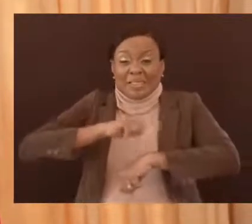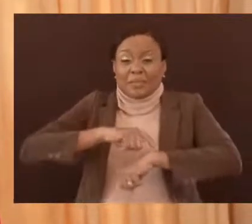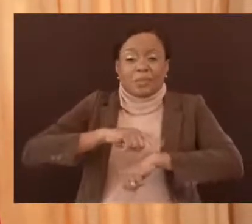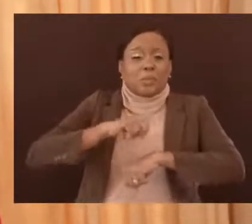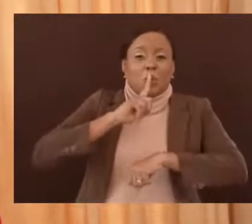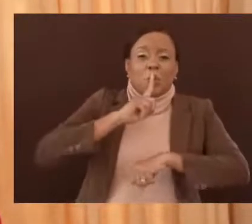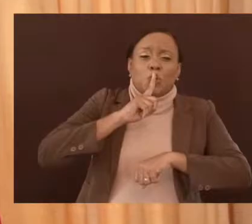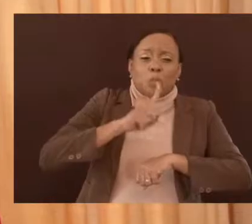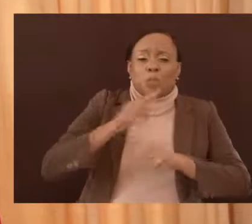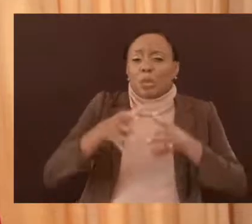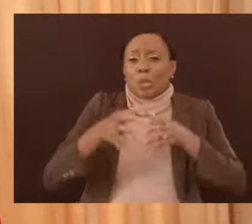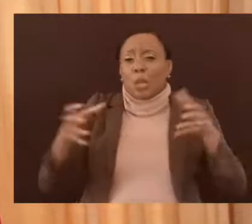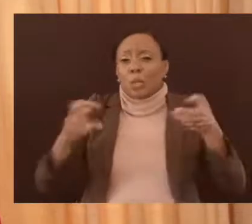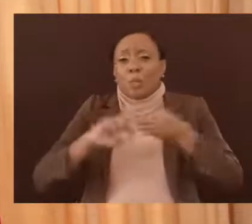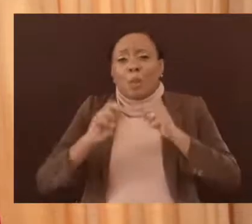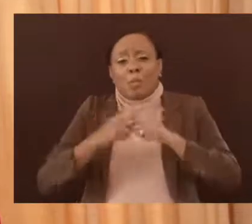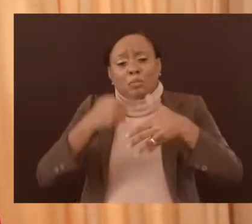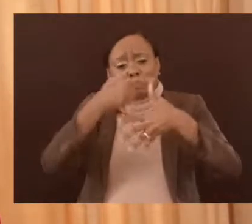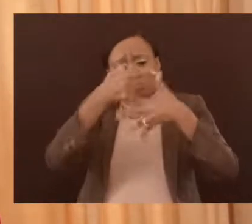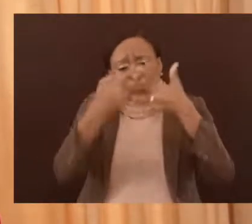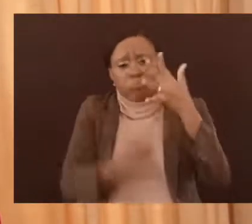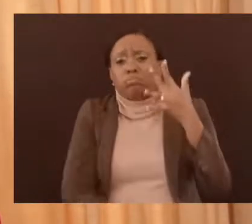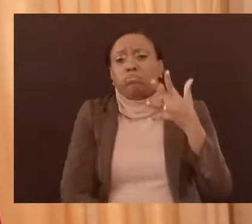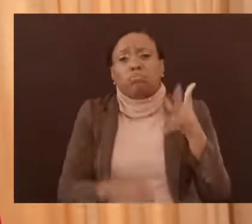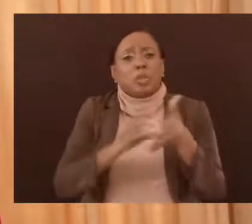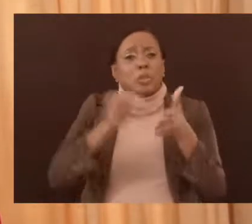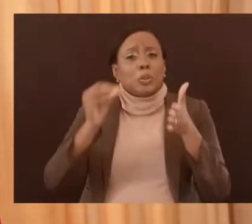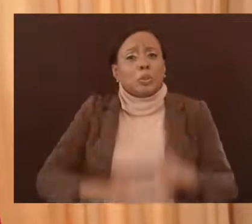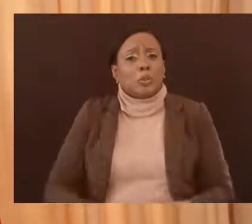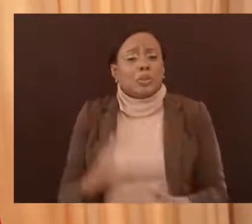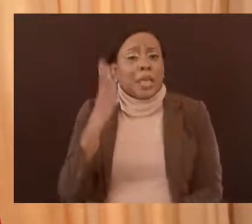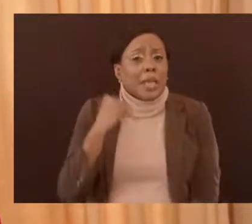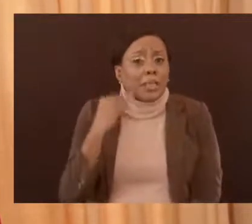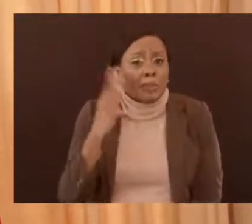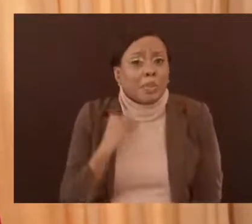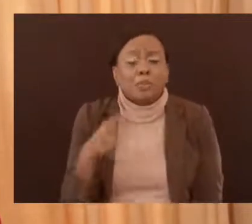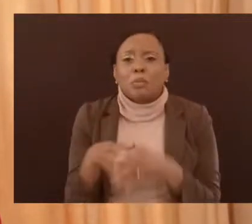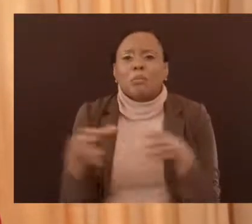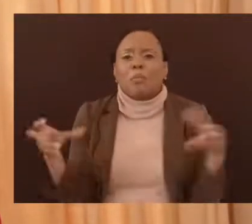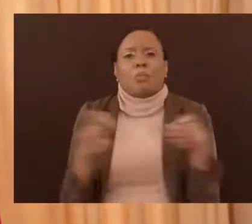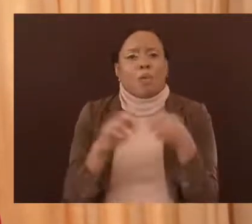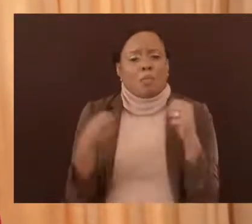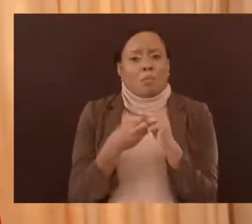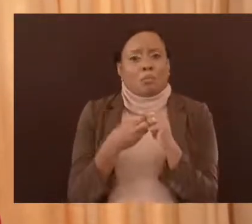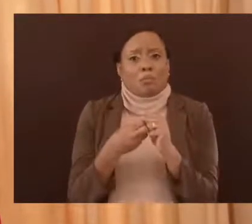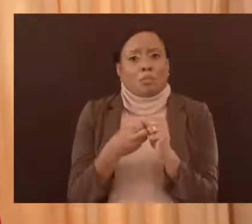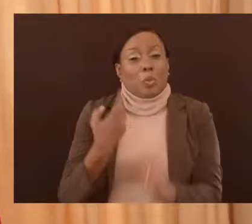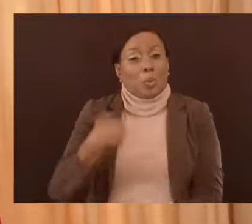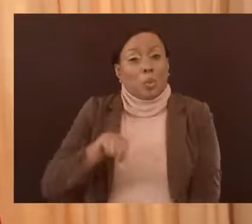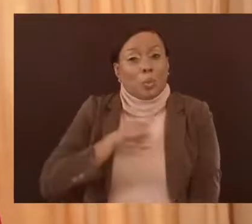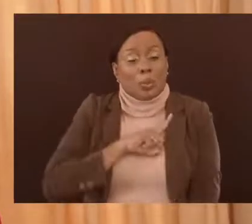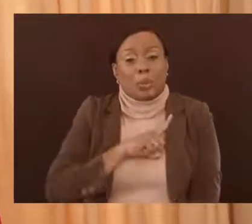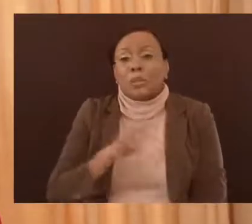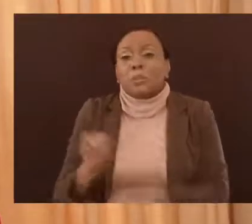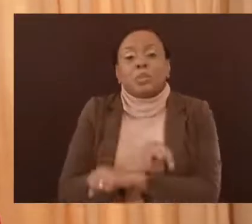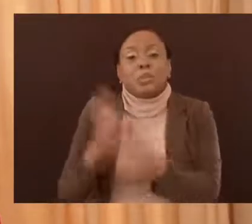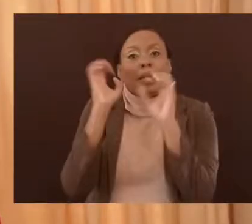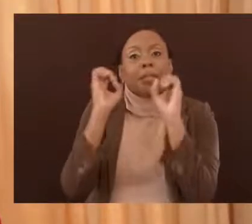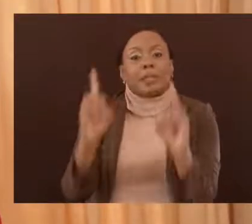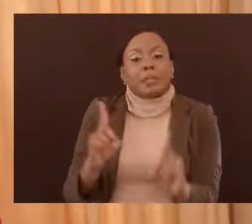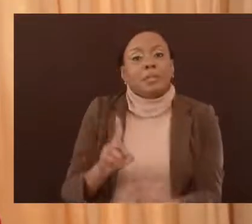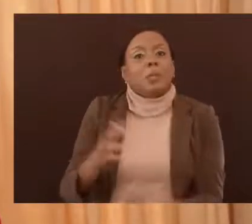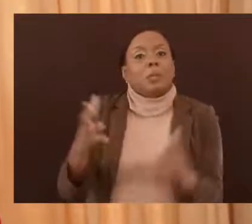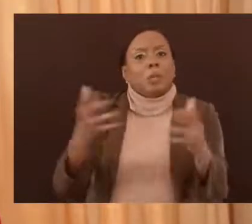are real issues that our students are experiencing. And the Ministry of Education has obviously tried to ensure that at